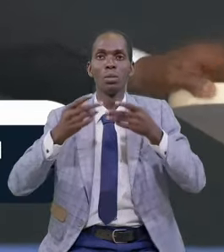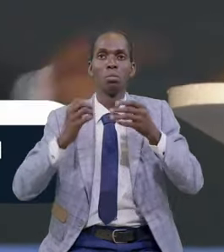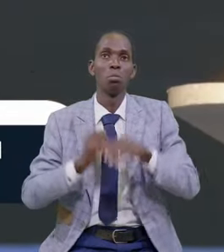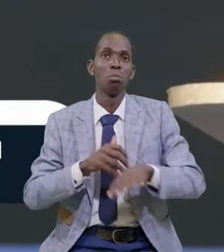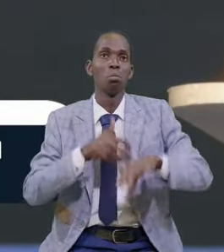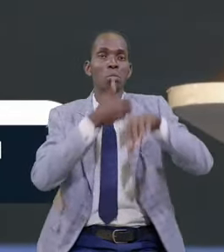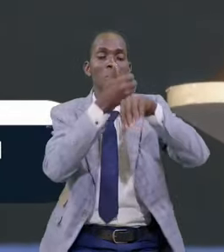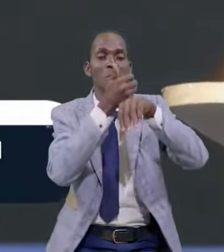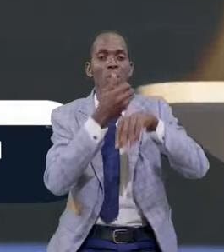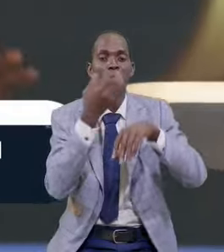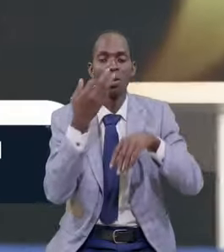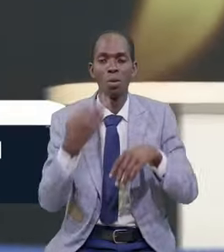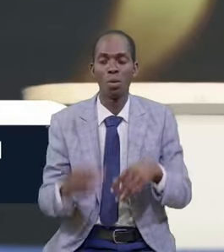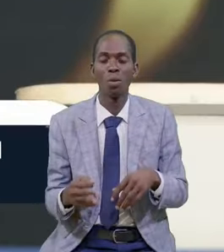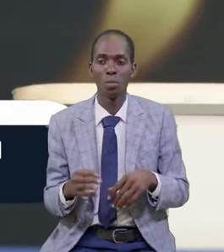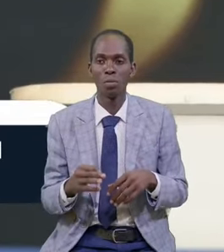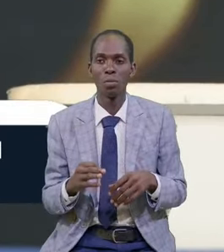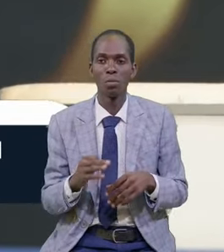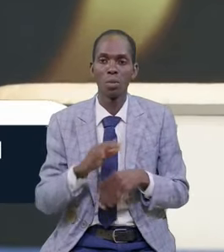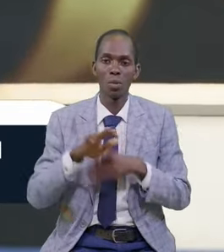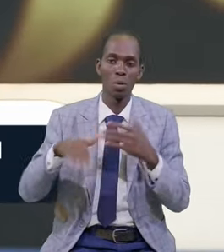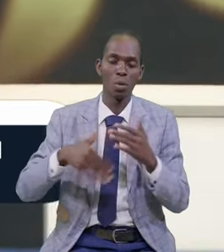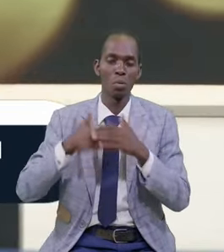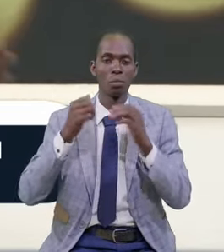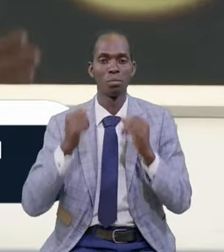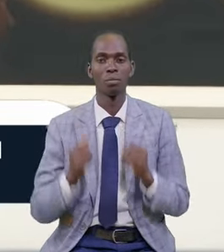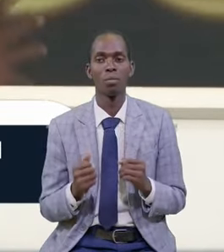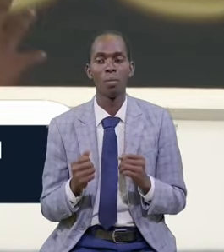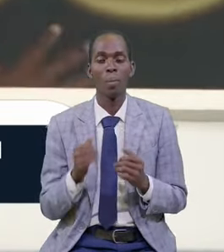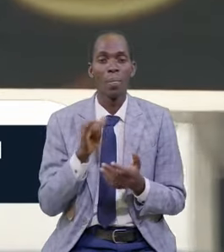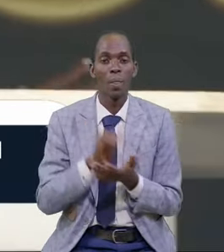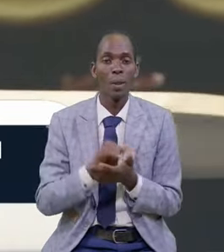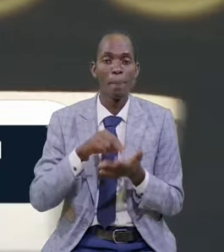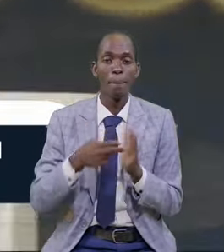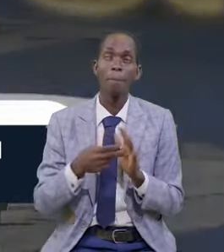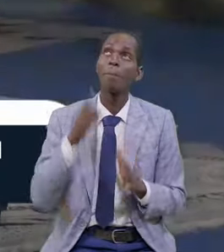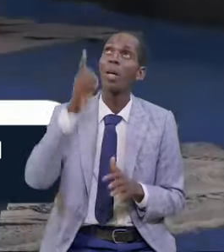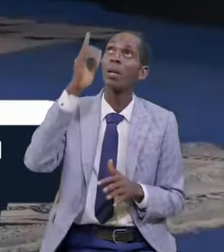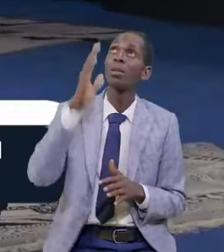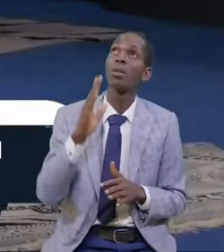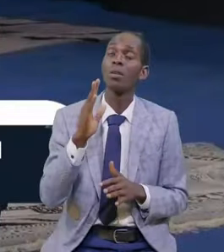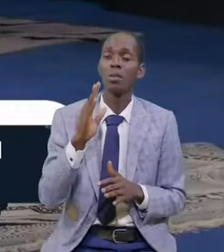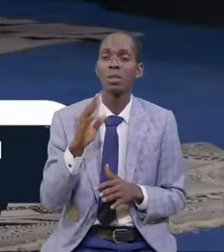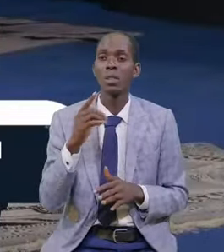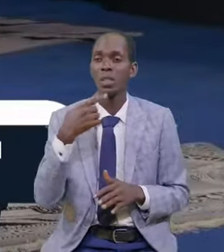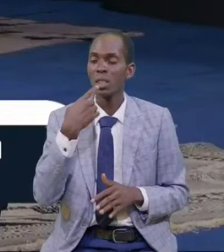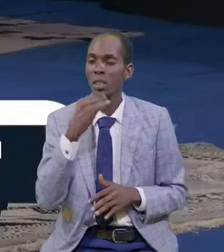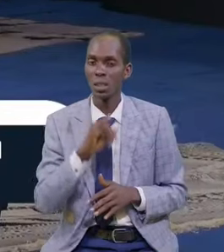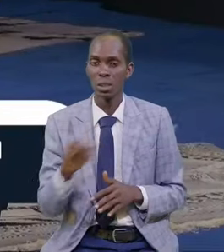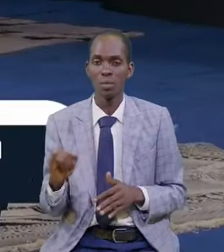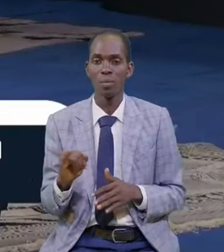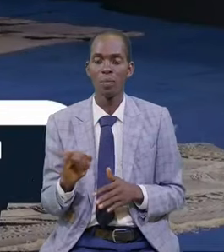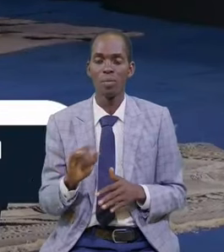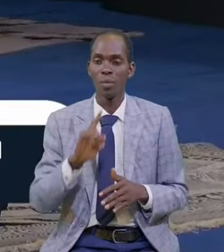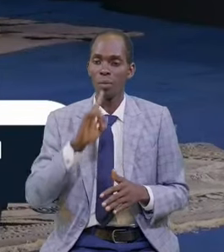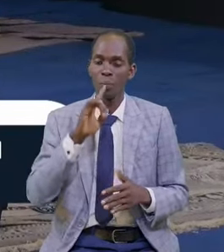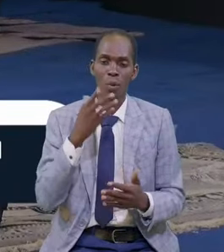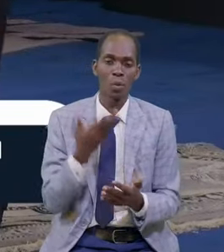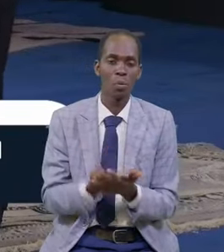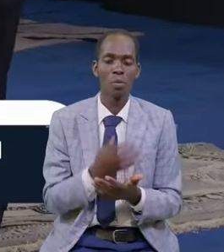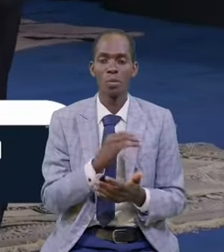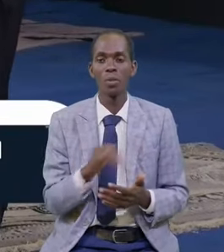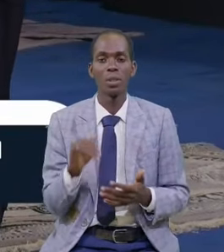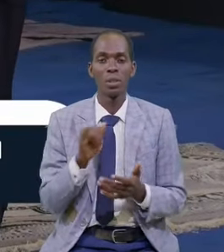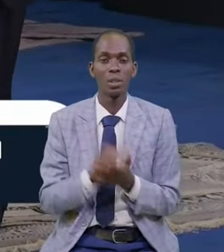high that's God in heaven saying affirming that he the